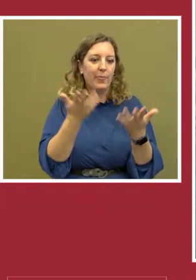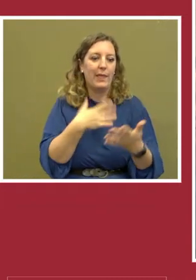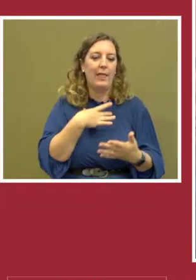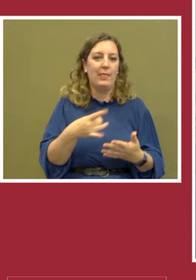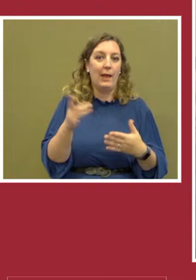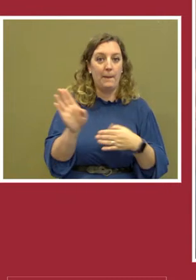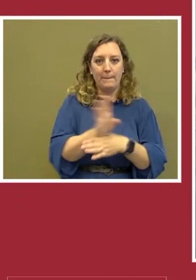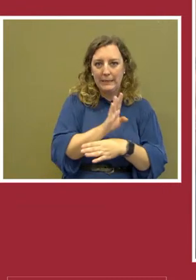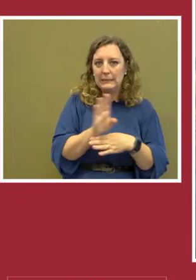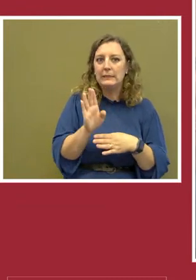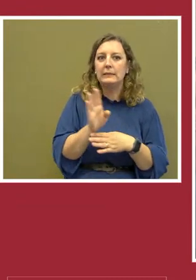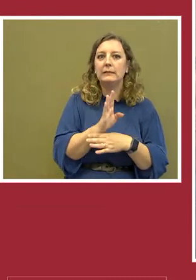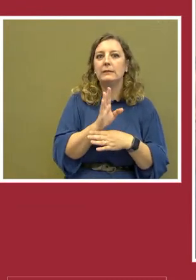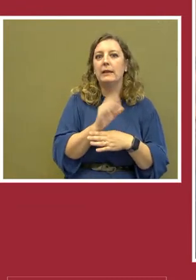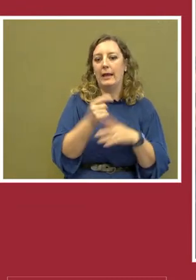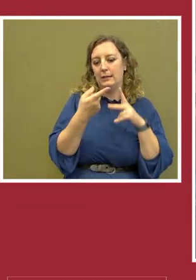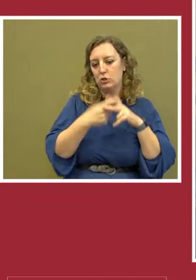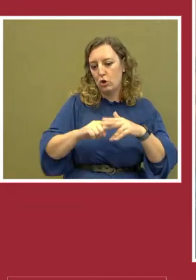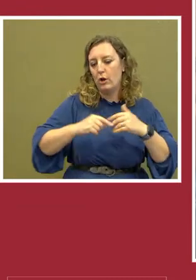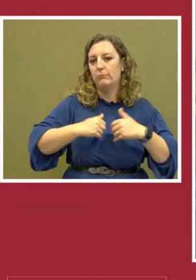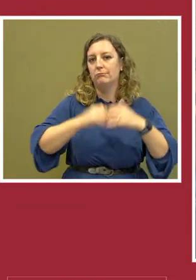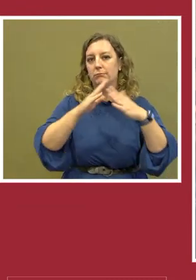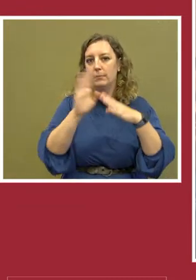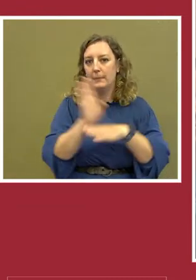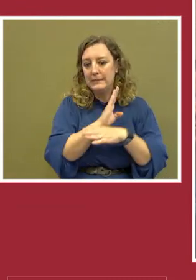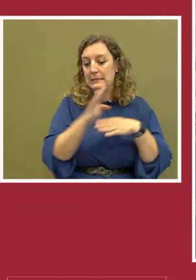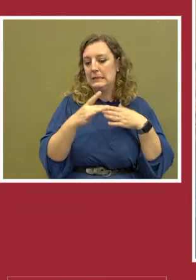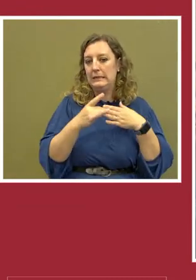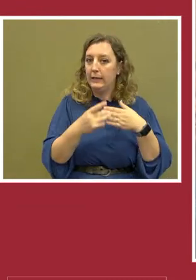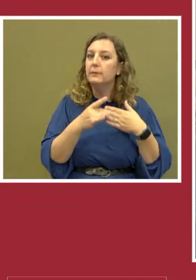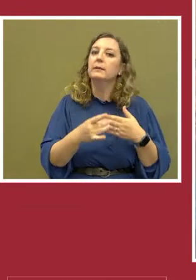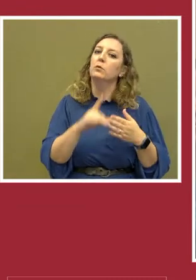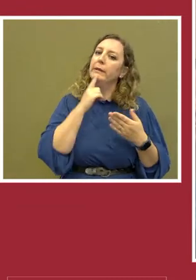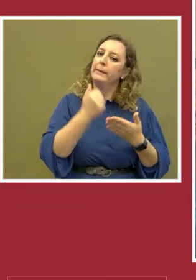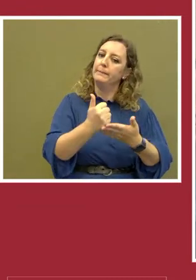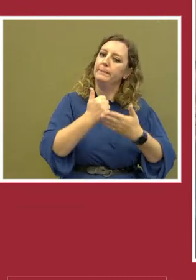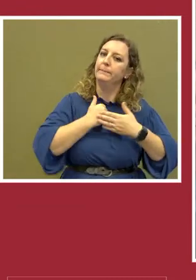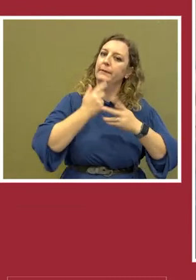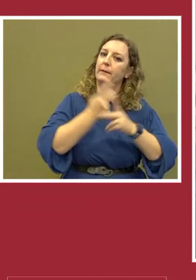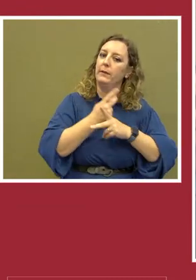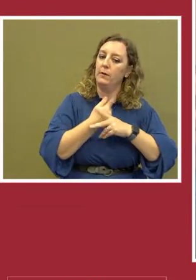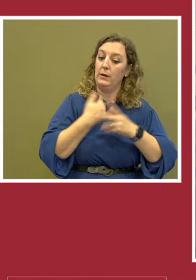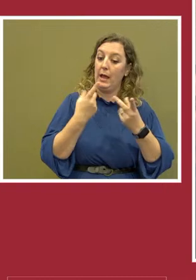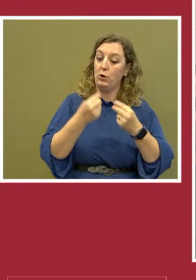in business and entrepreneurship and leadership, and it's really helped me figure out what